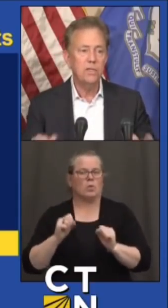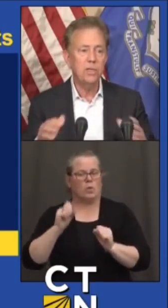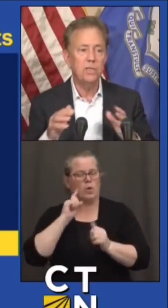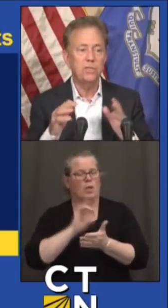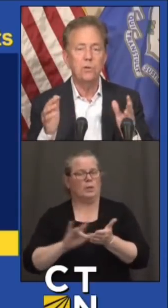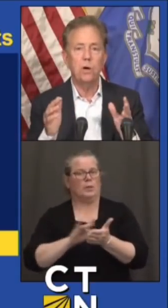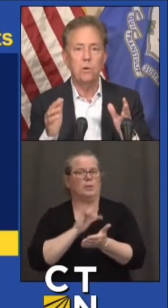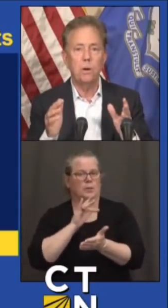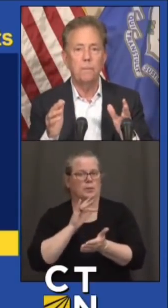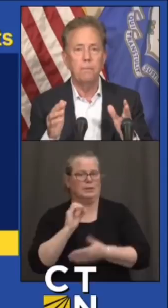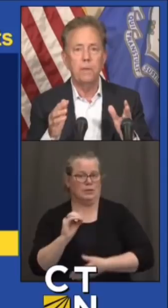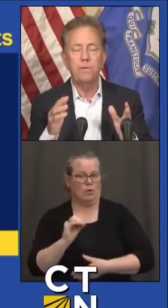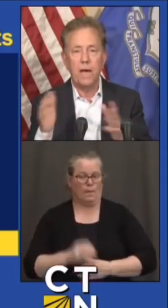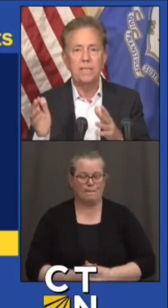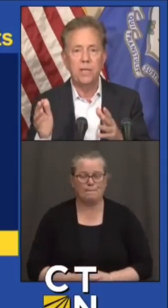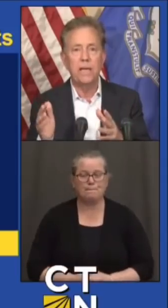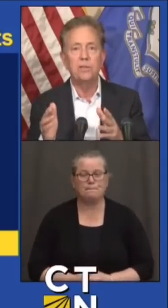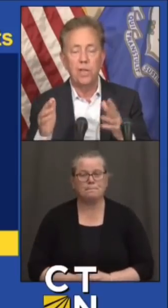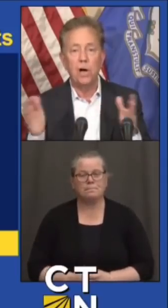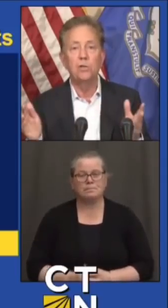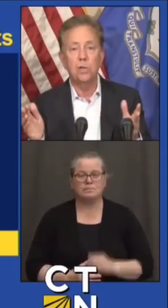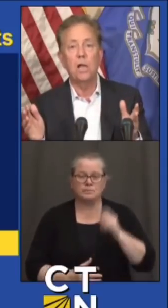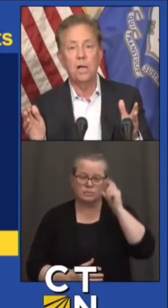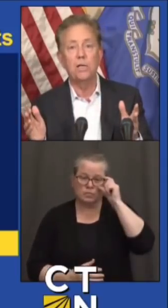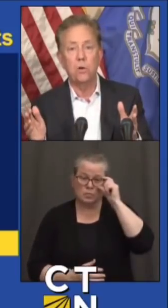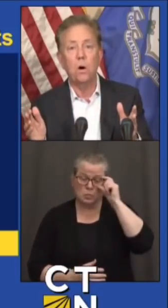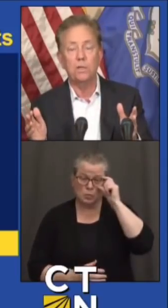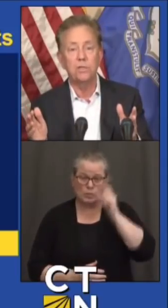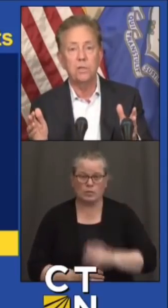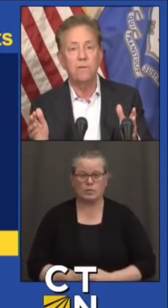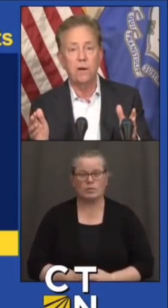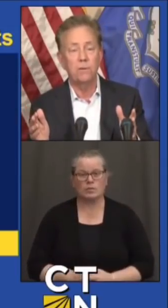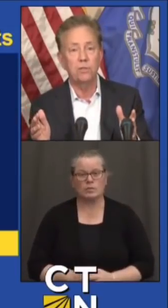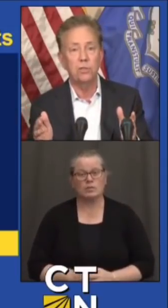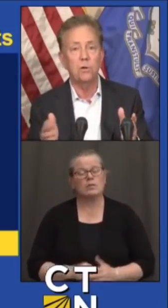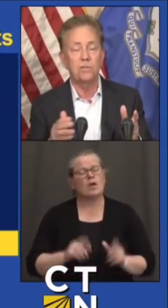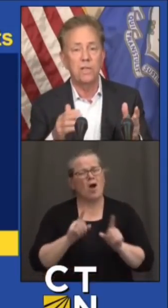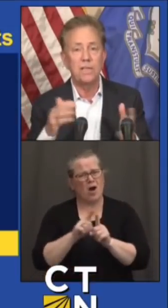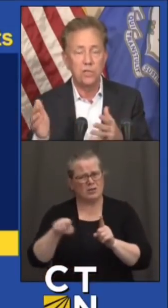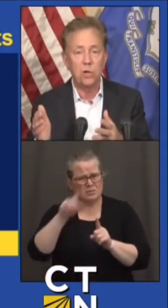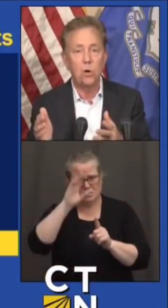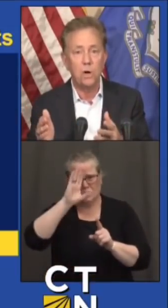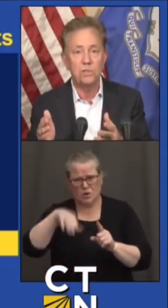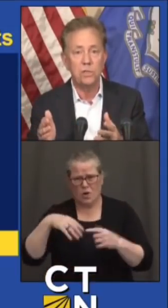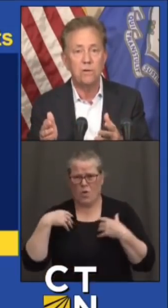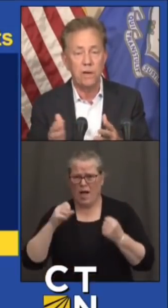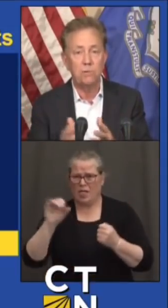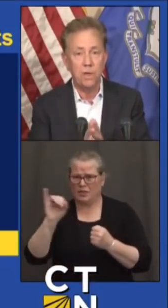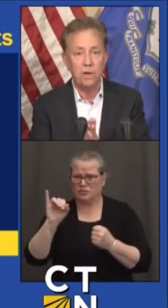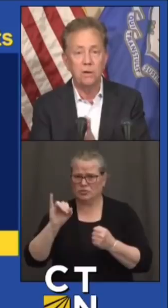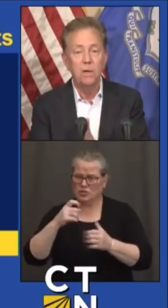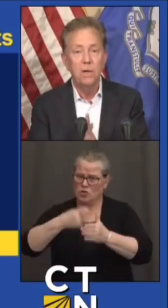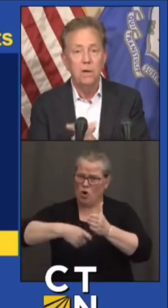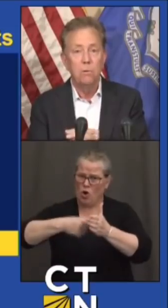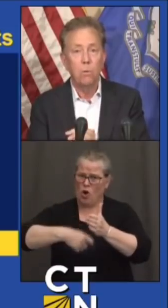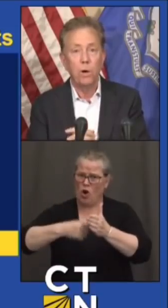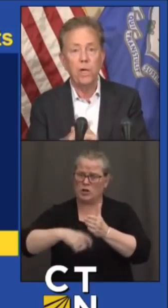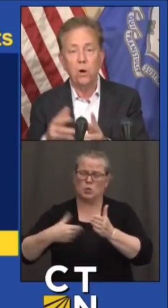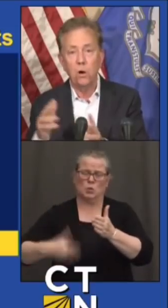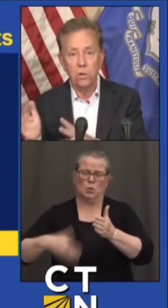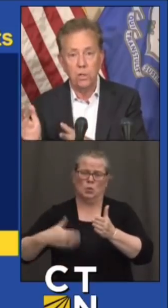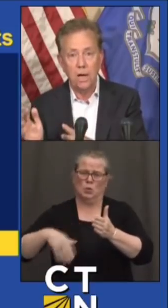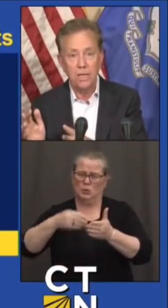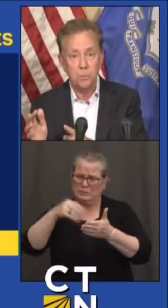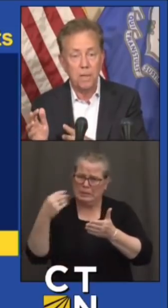In addition, as you know, you've got to get to the underlying costs of health insurance, and that's the costs of health care. We're